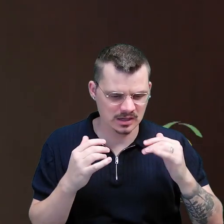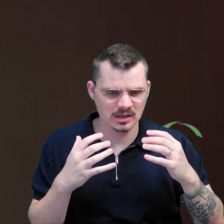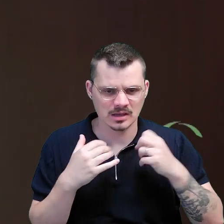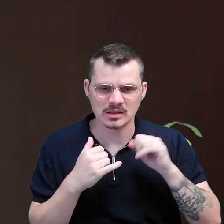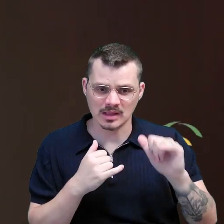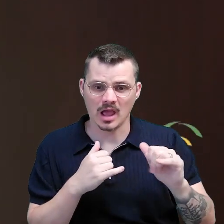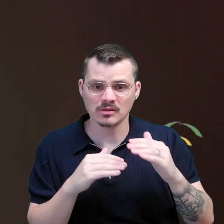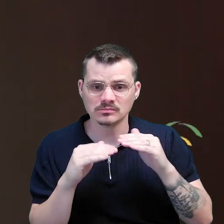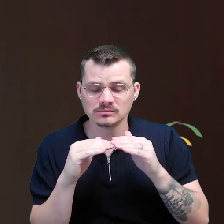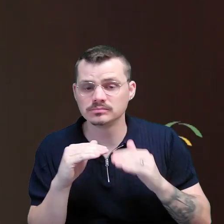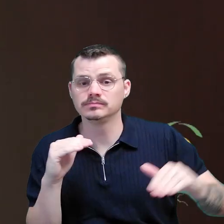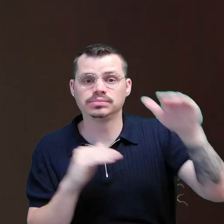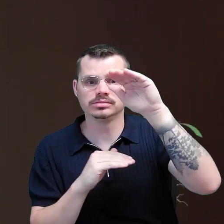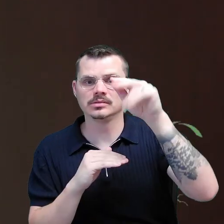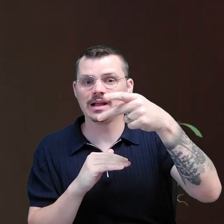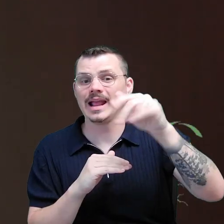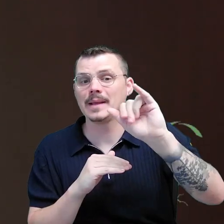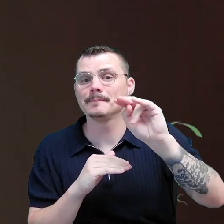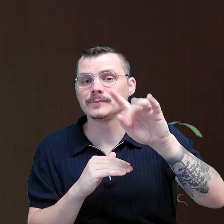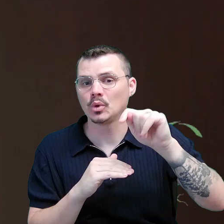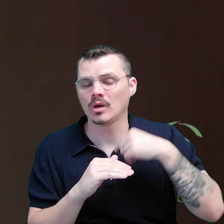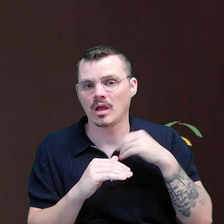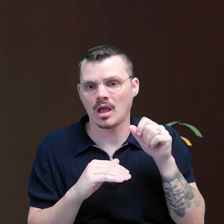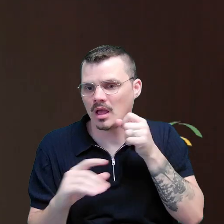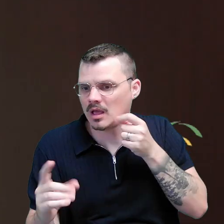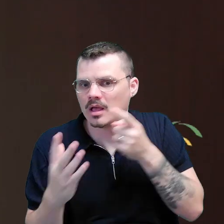really excessive input from me.